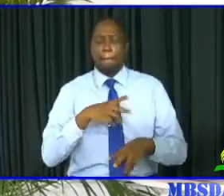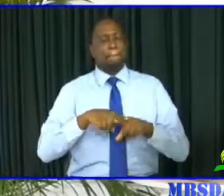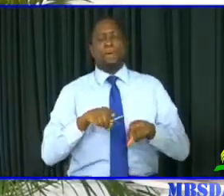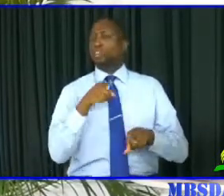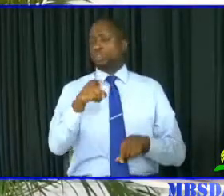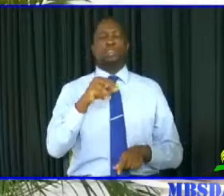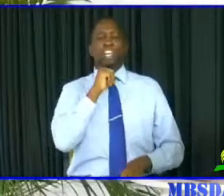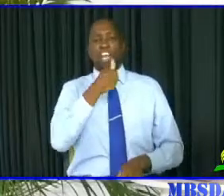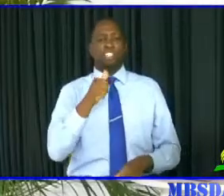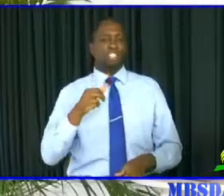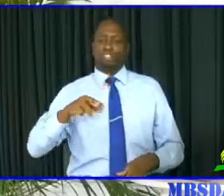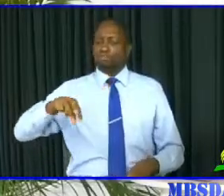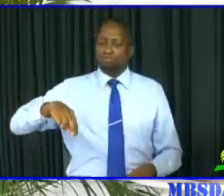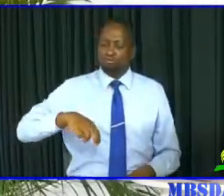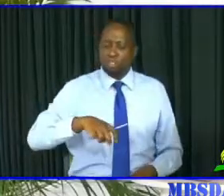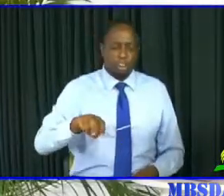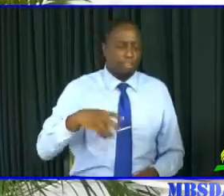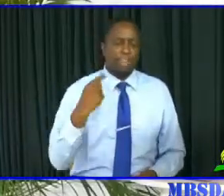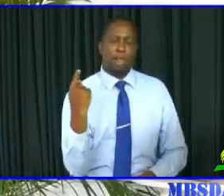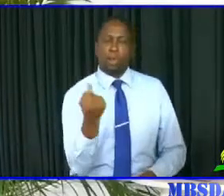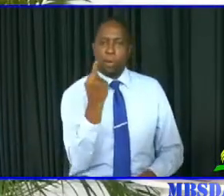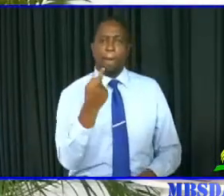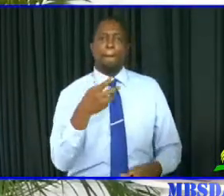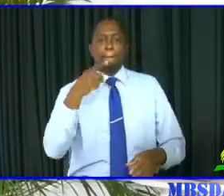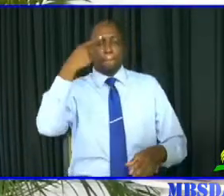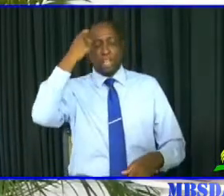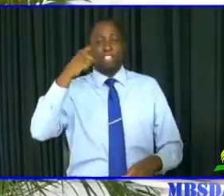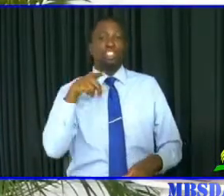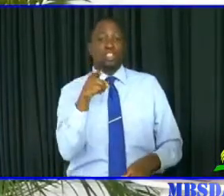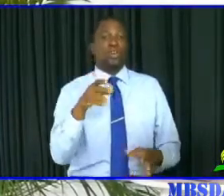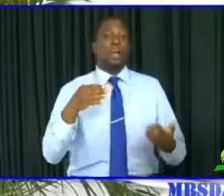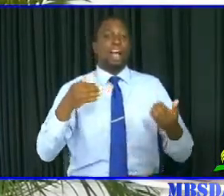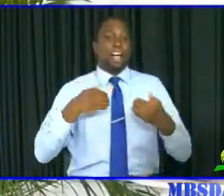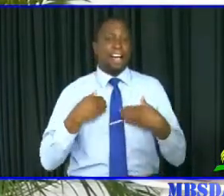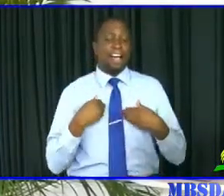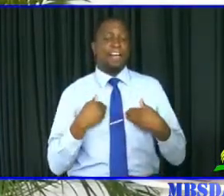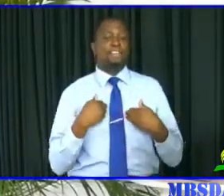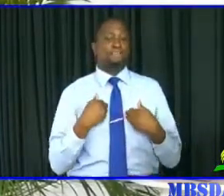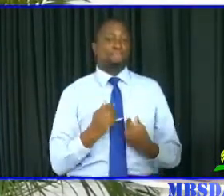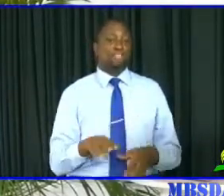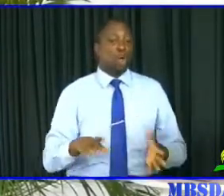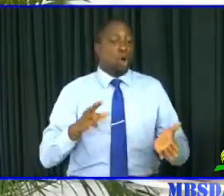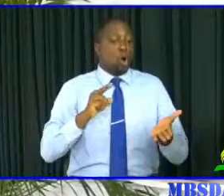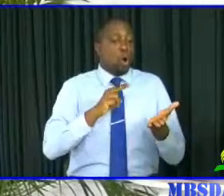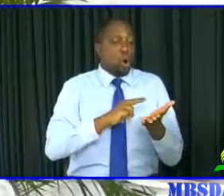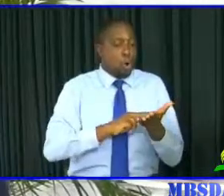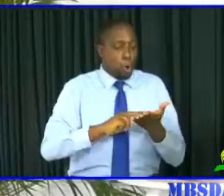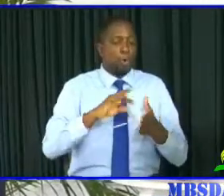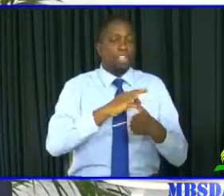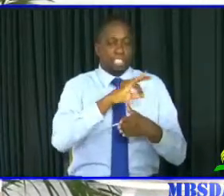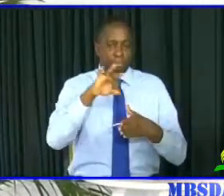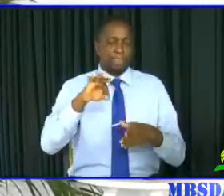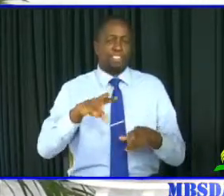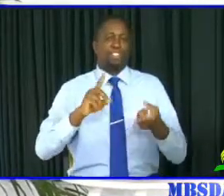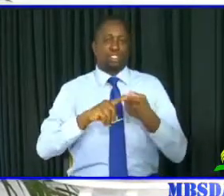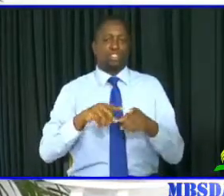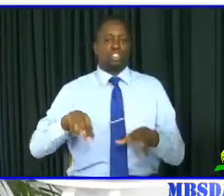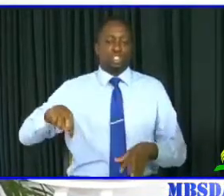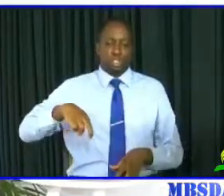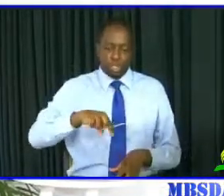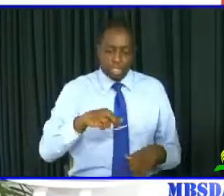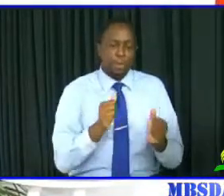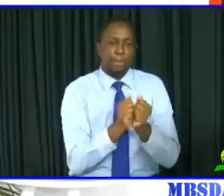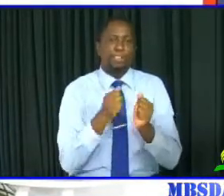of the Holy Spirit. The Holy Spirit, it's God's appointed agent. Can I tell you tonight that